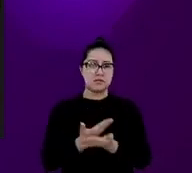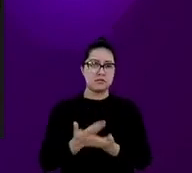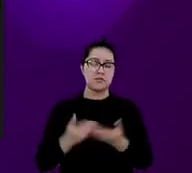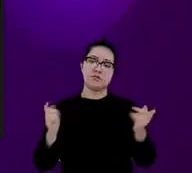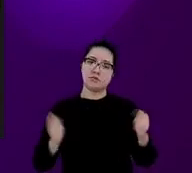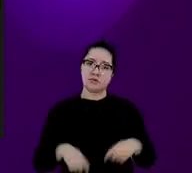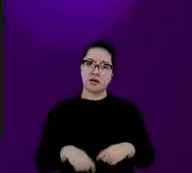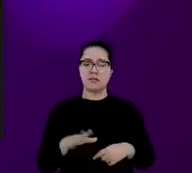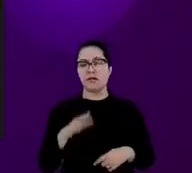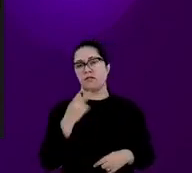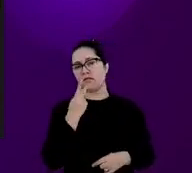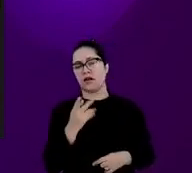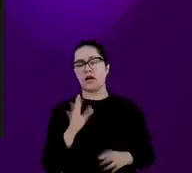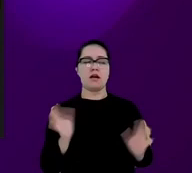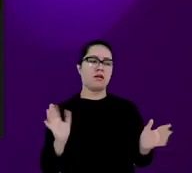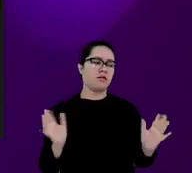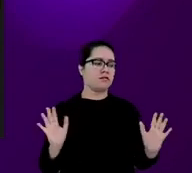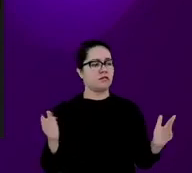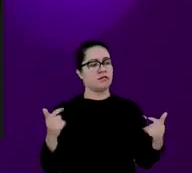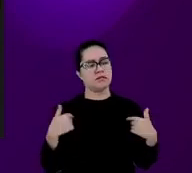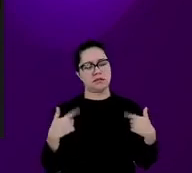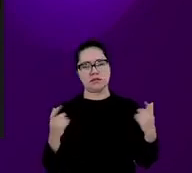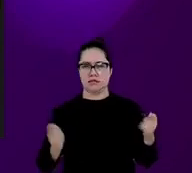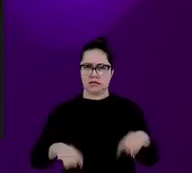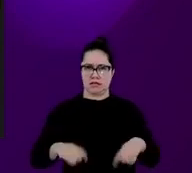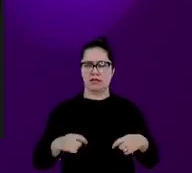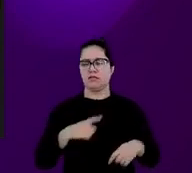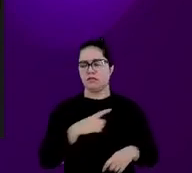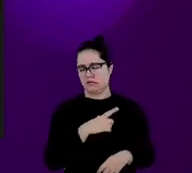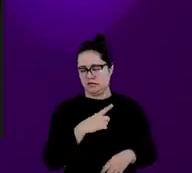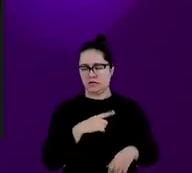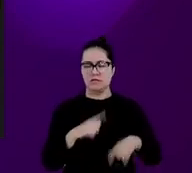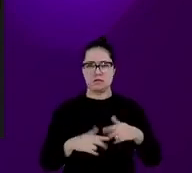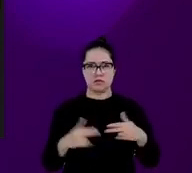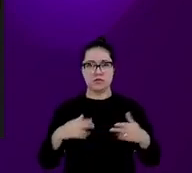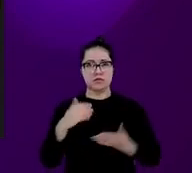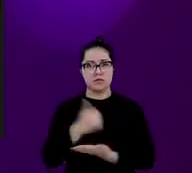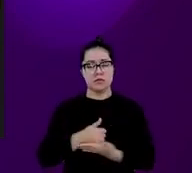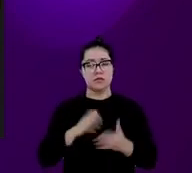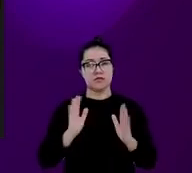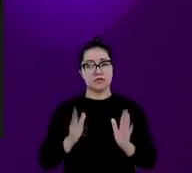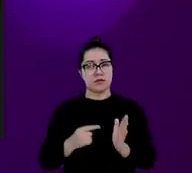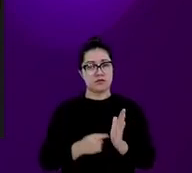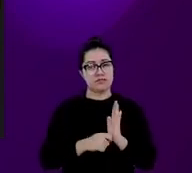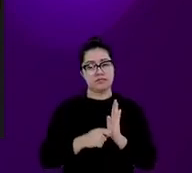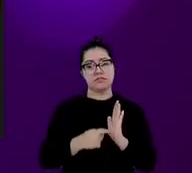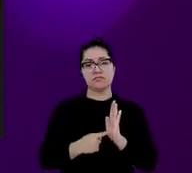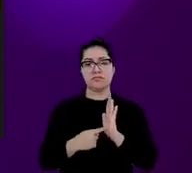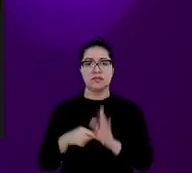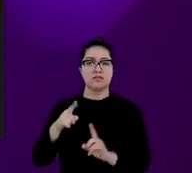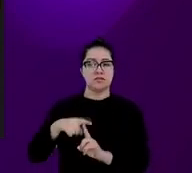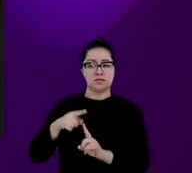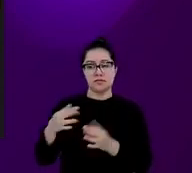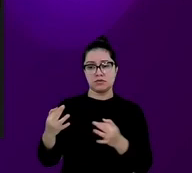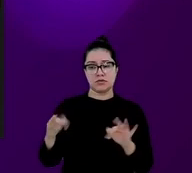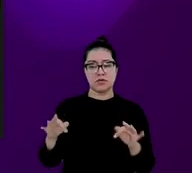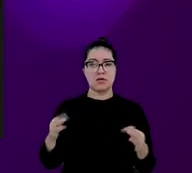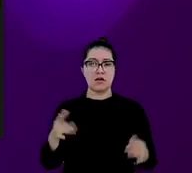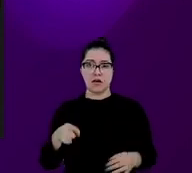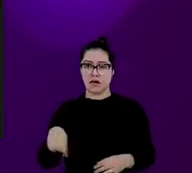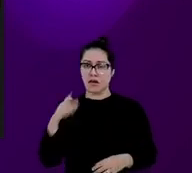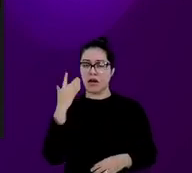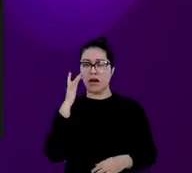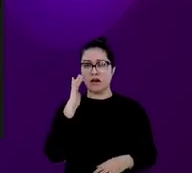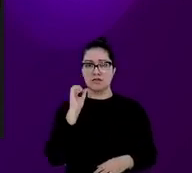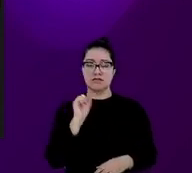an ongoing basis. And it's difficult to see how they can make money from a